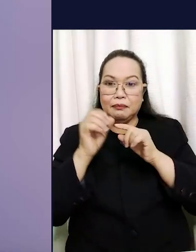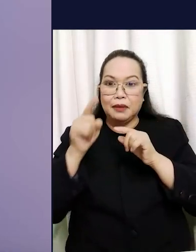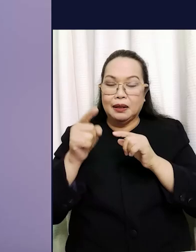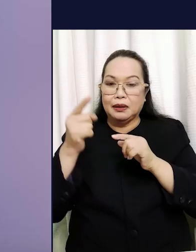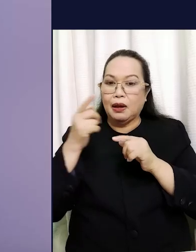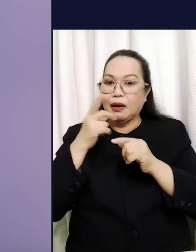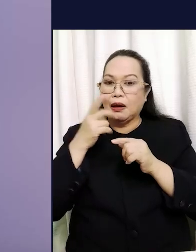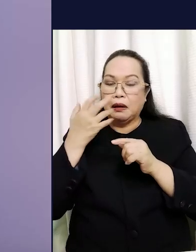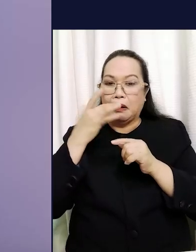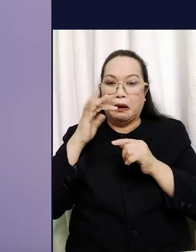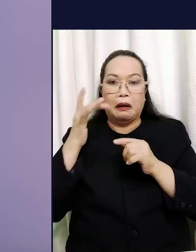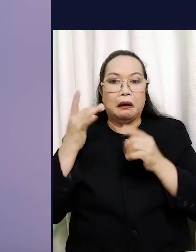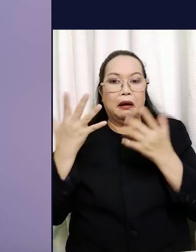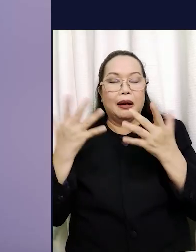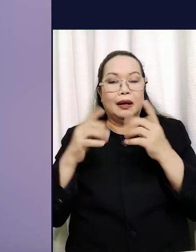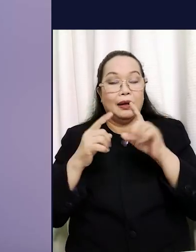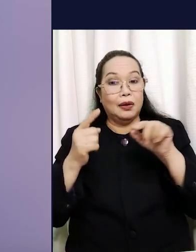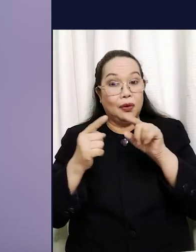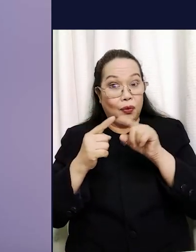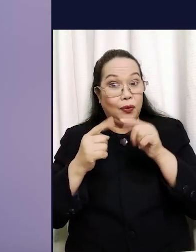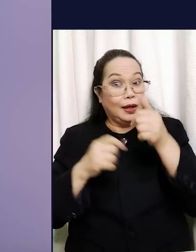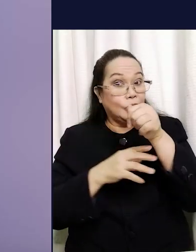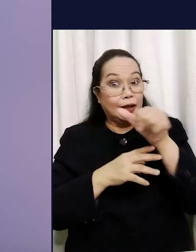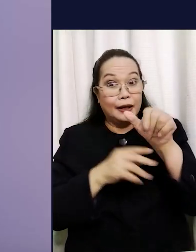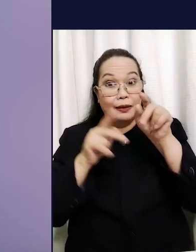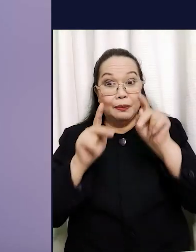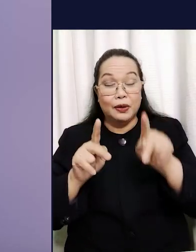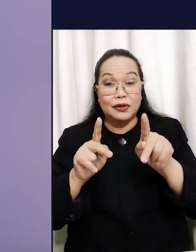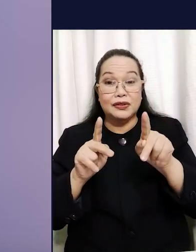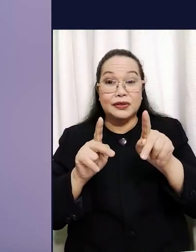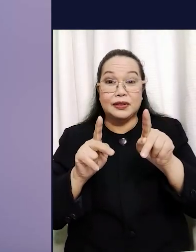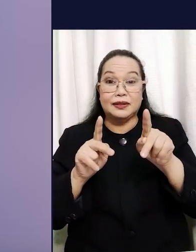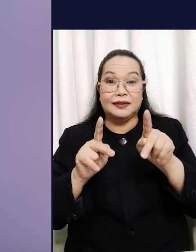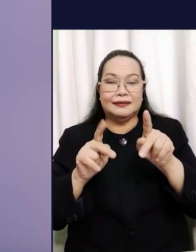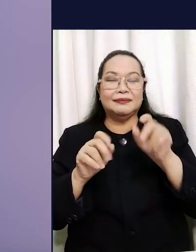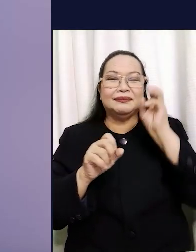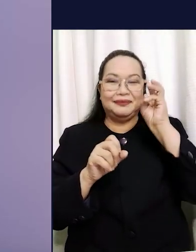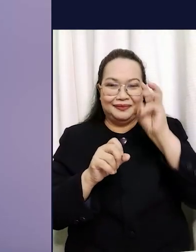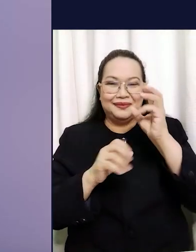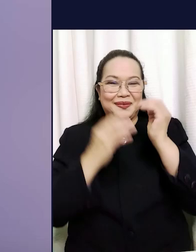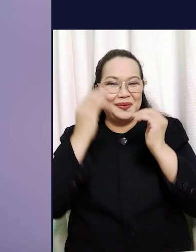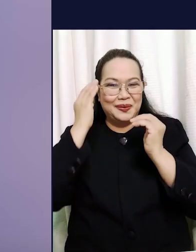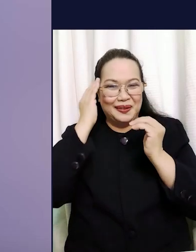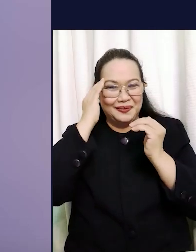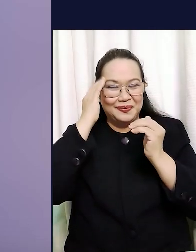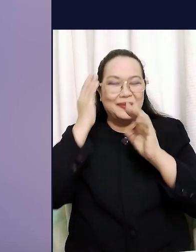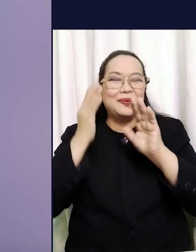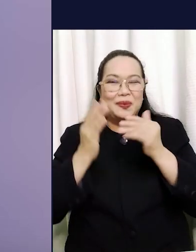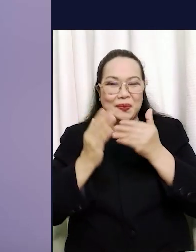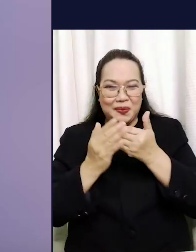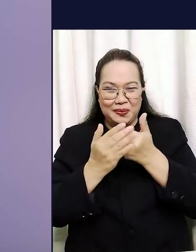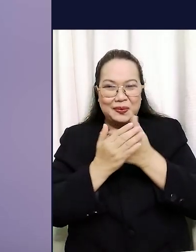Mas iba talaga yung actual kaysa dun sa nakikita lang natin sa isang salamin